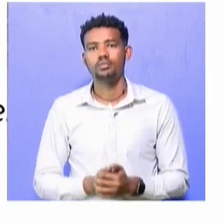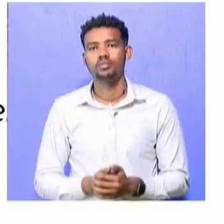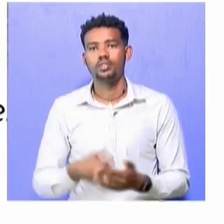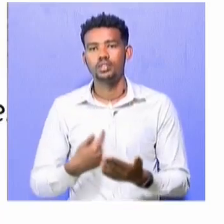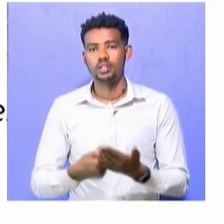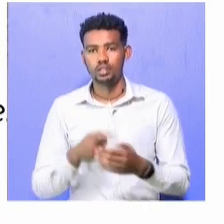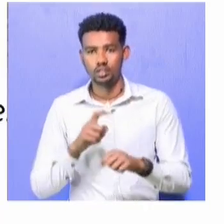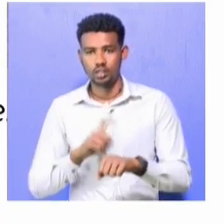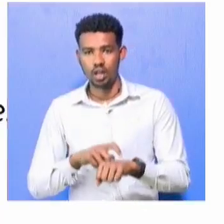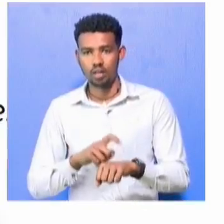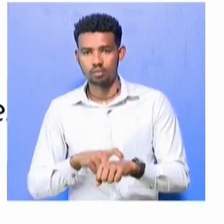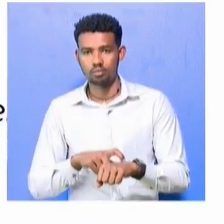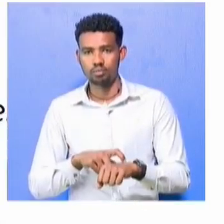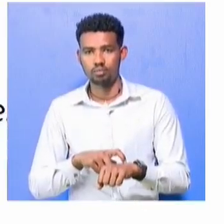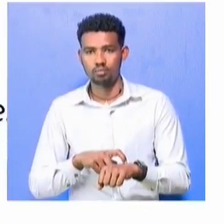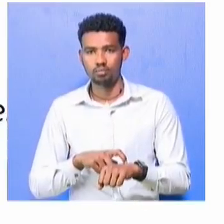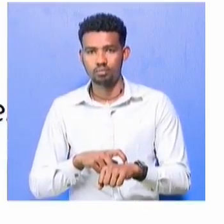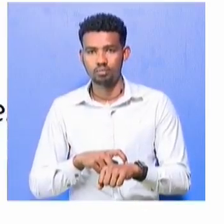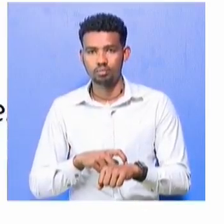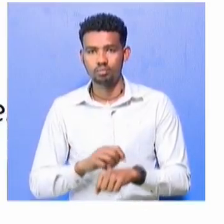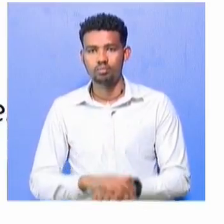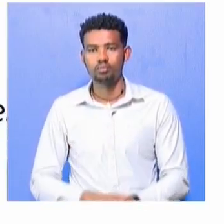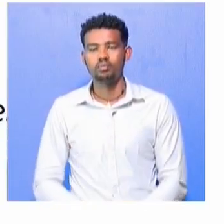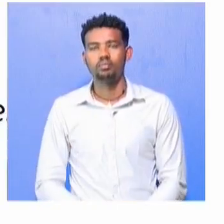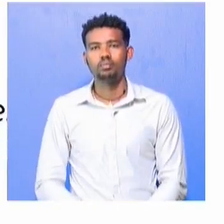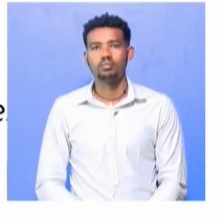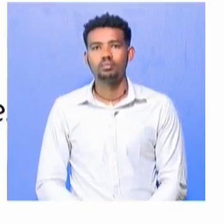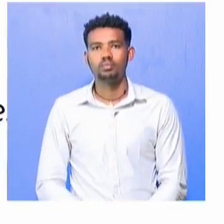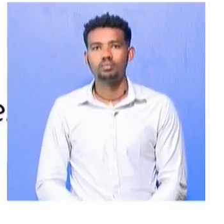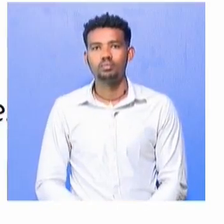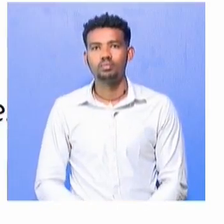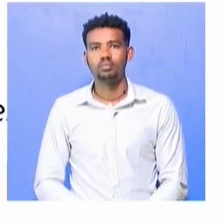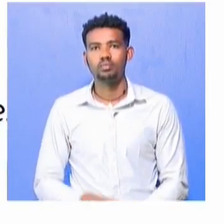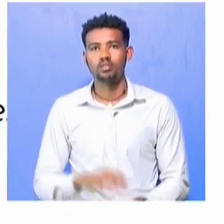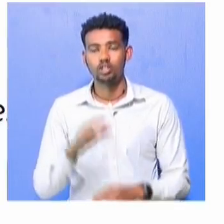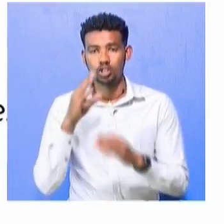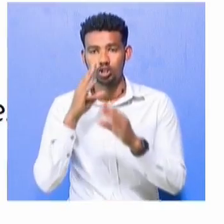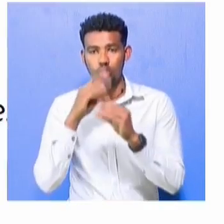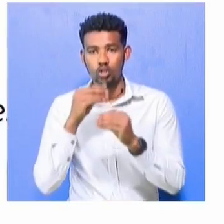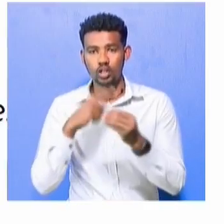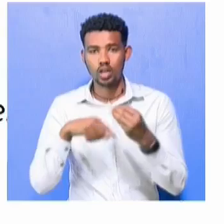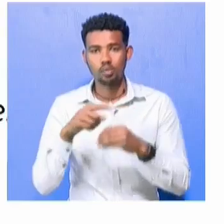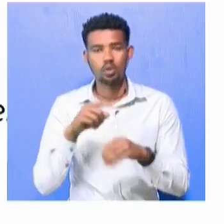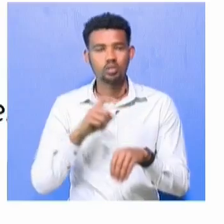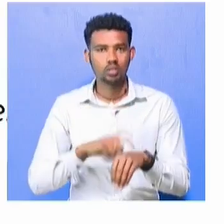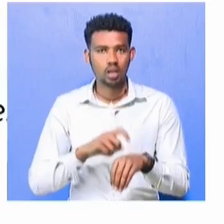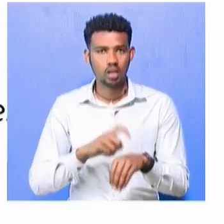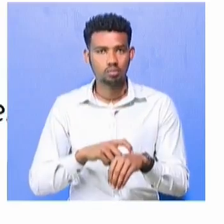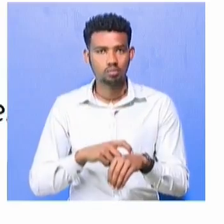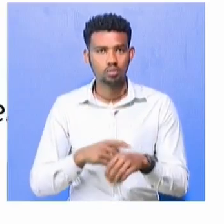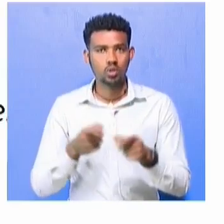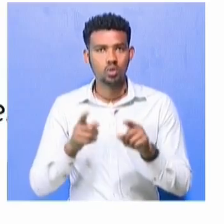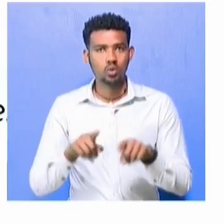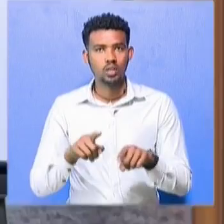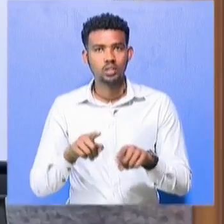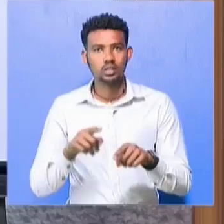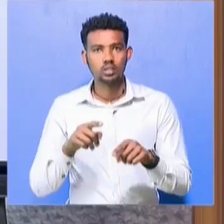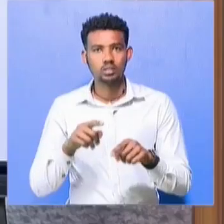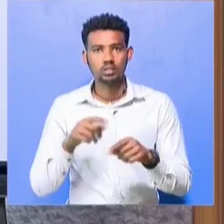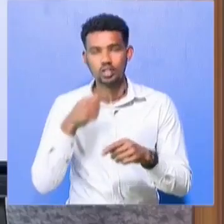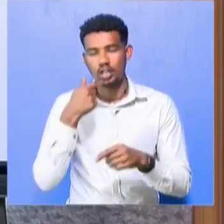time. That's why, because it's talking about a time when always tells us about